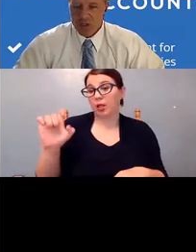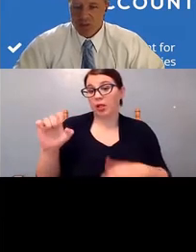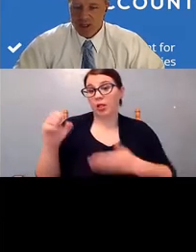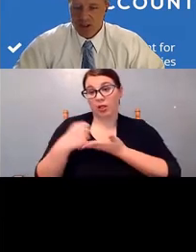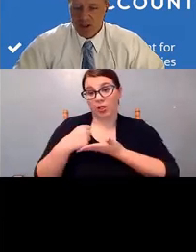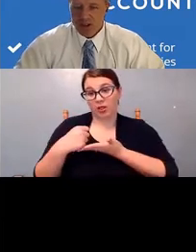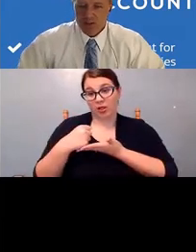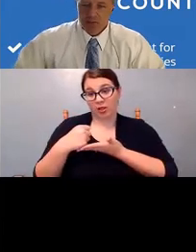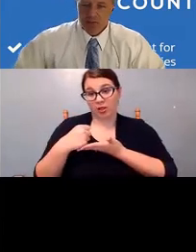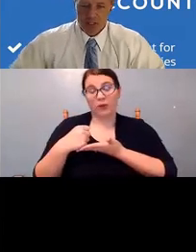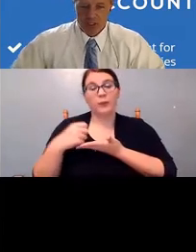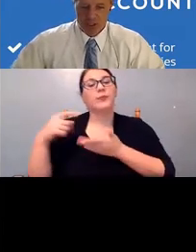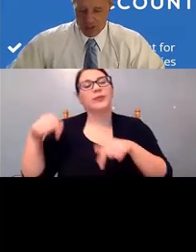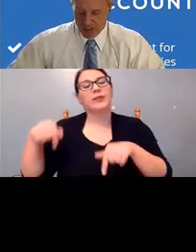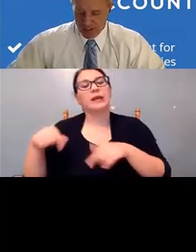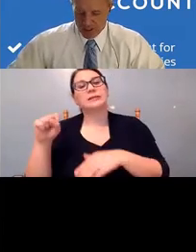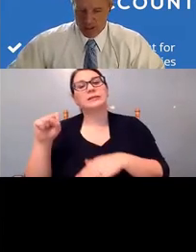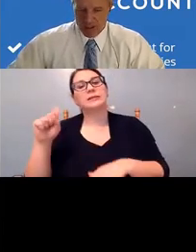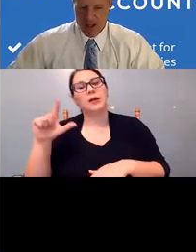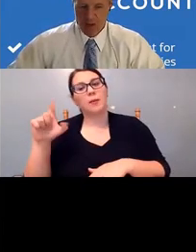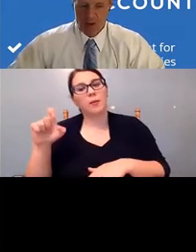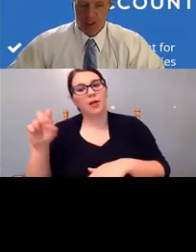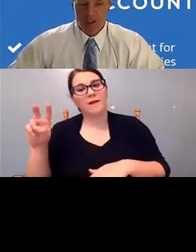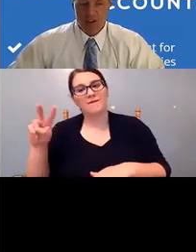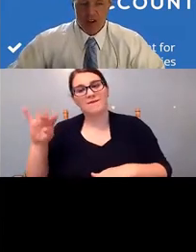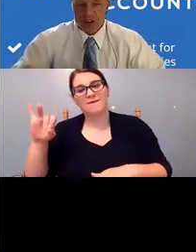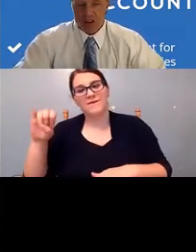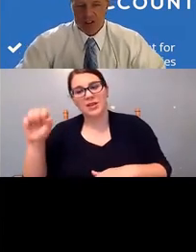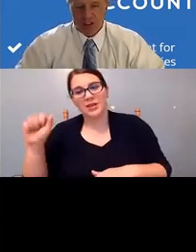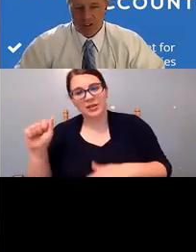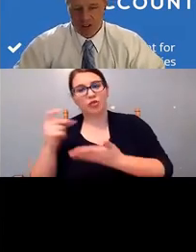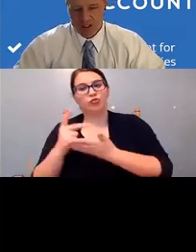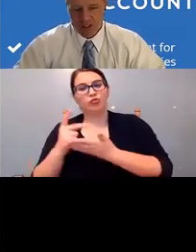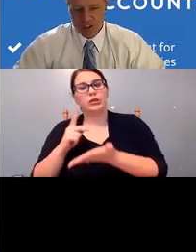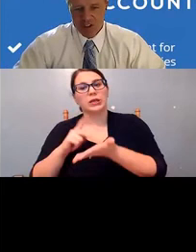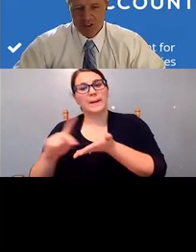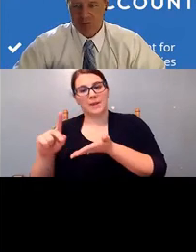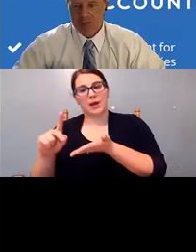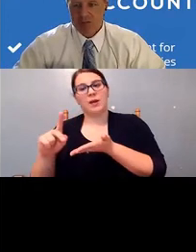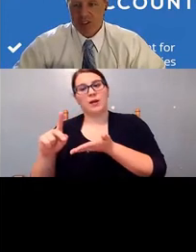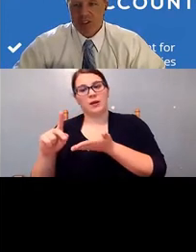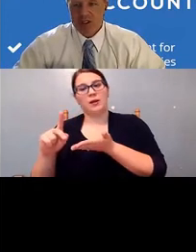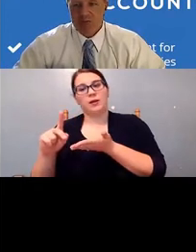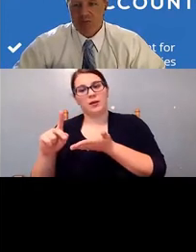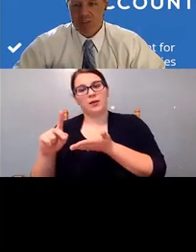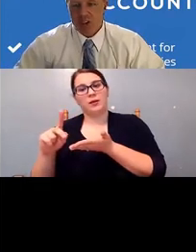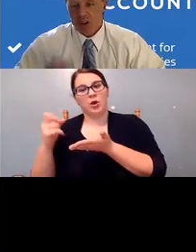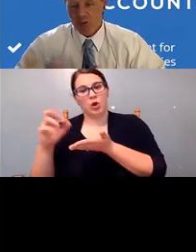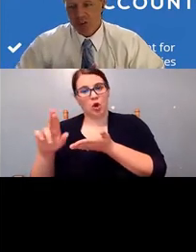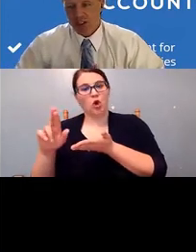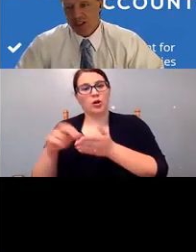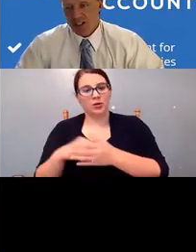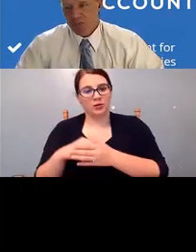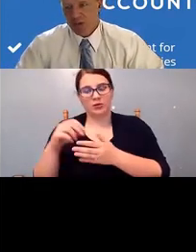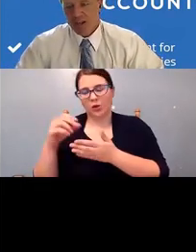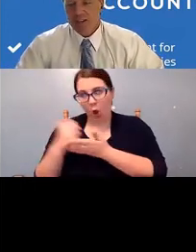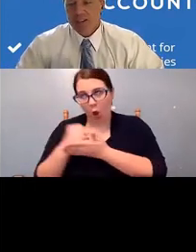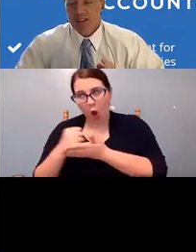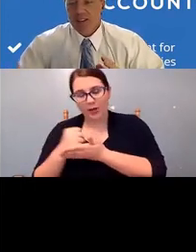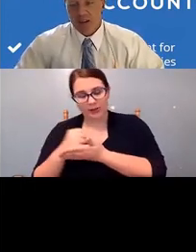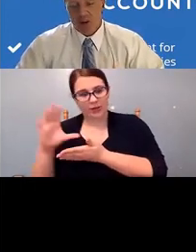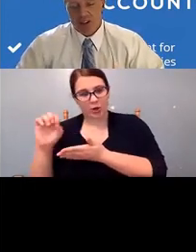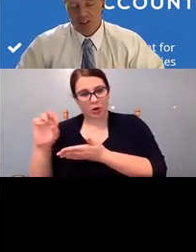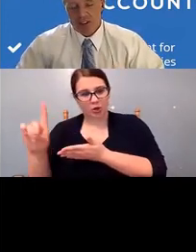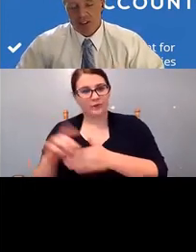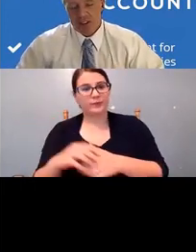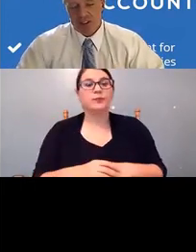Visa prepaid card. And that particular card, here's an image of it, along with a young man.